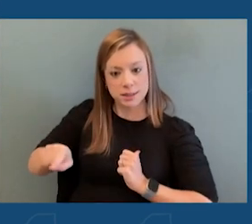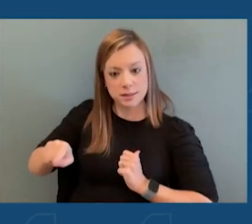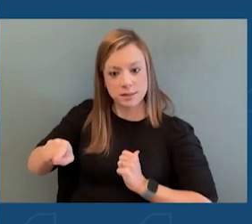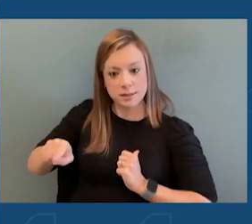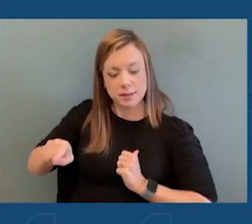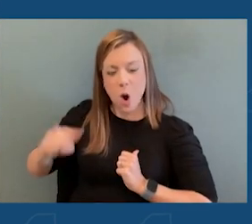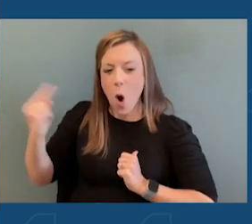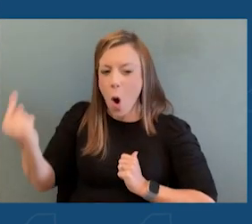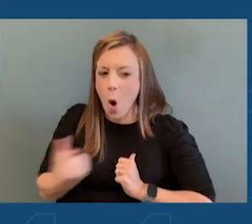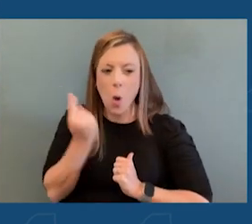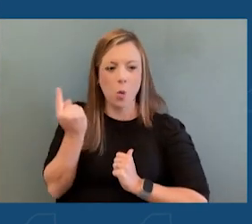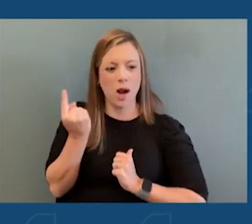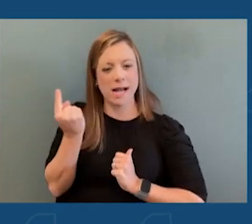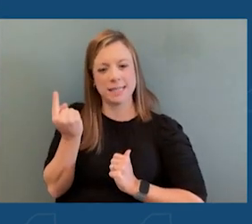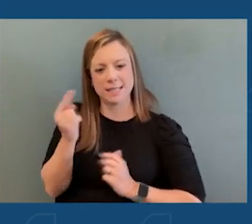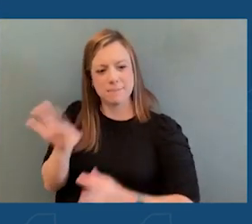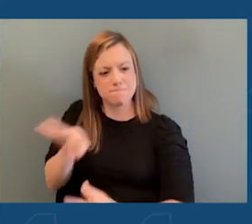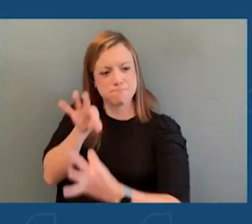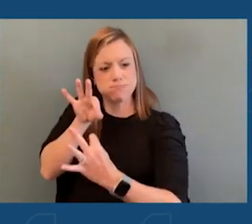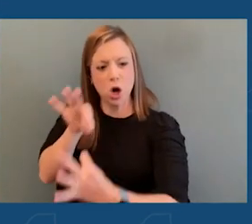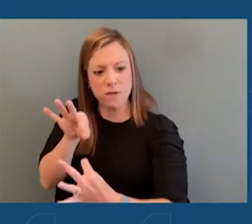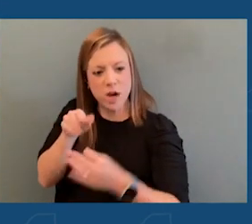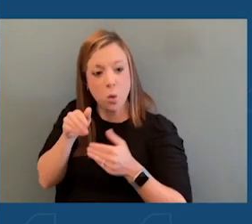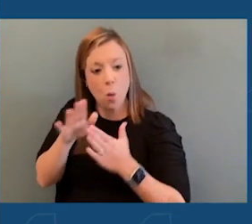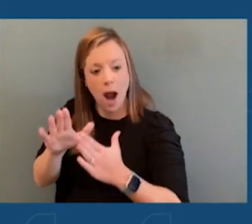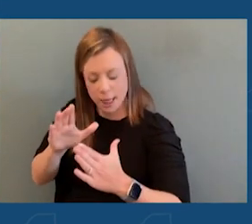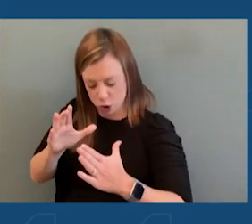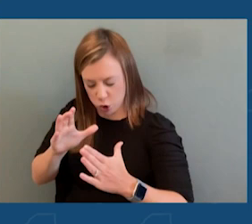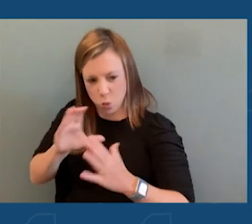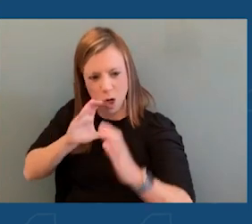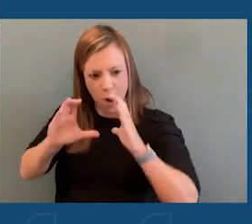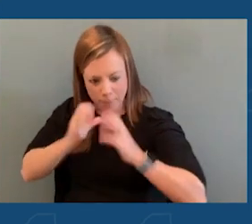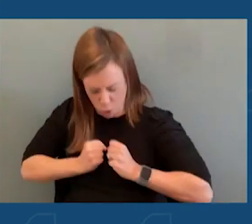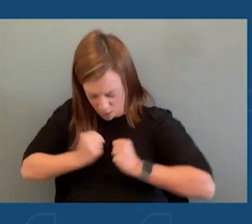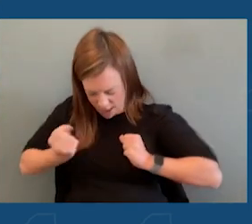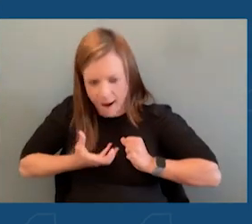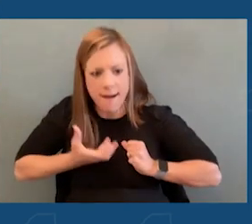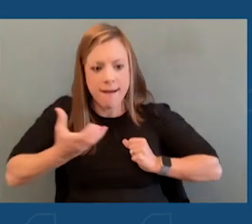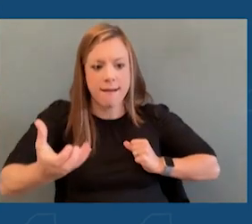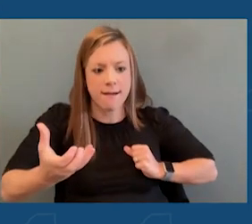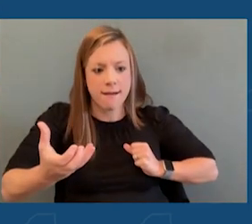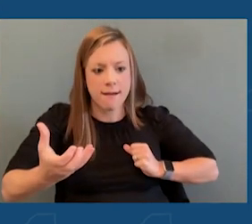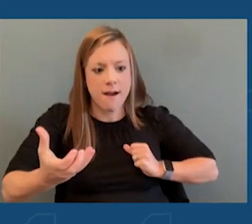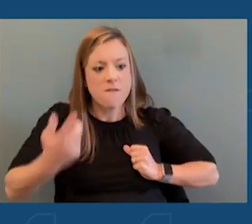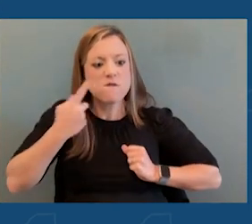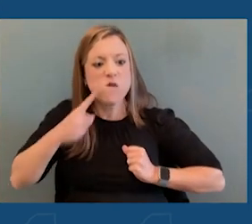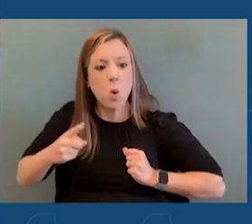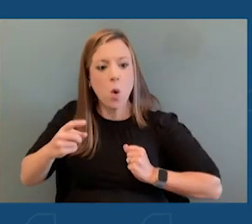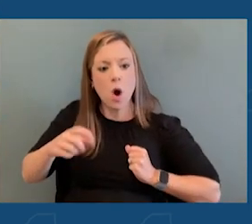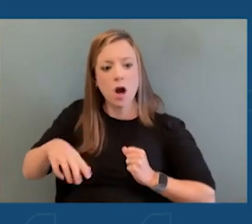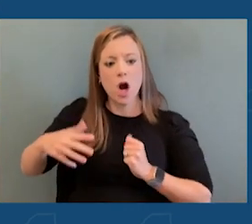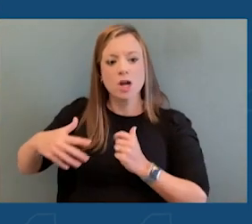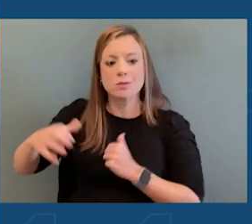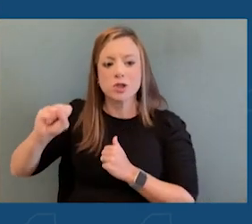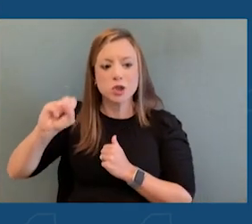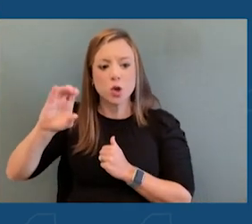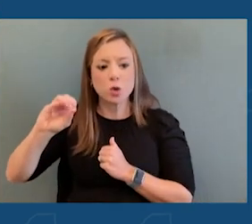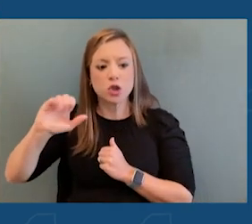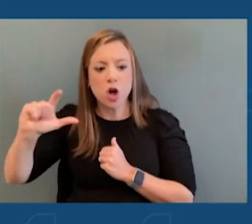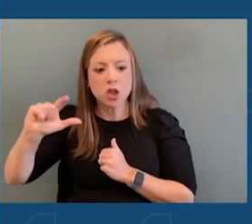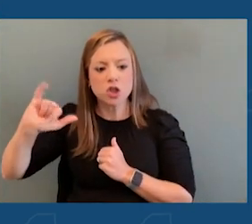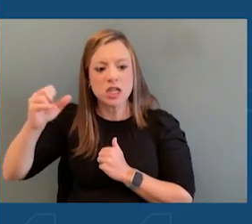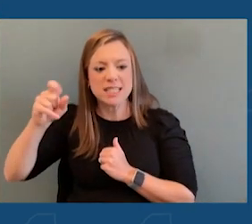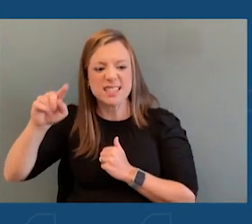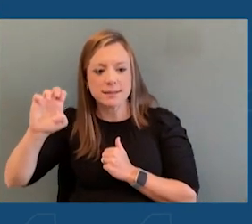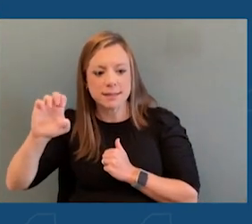perfect vehicle for communication. They have been that perfect vehicle for social justice. They have been that